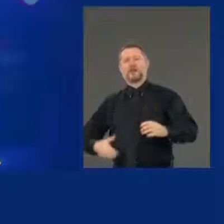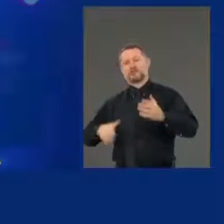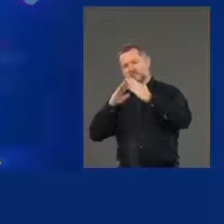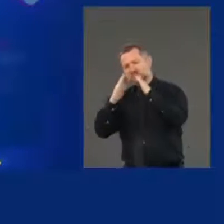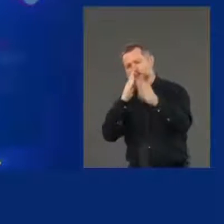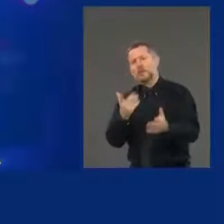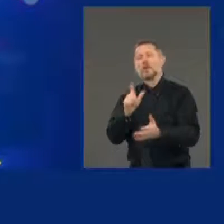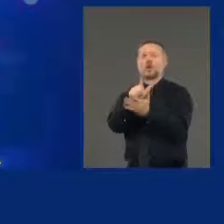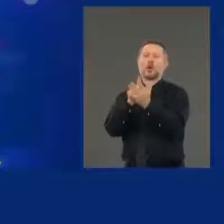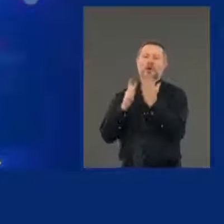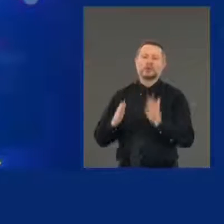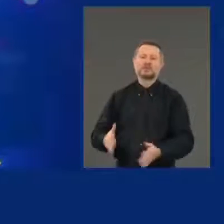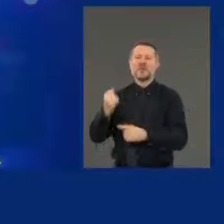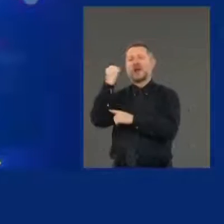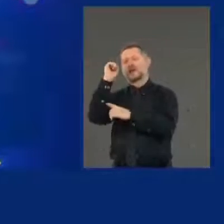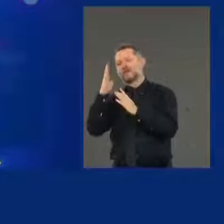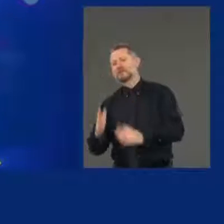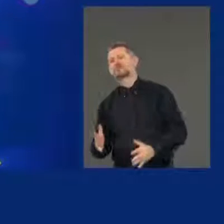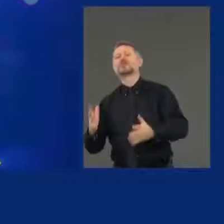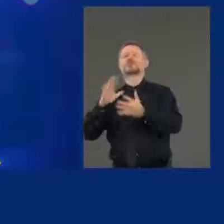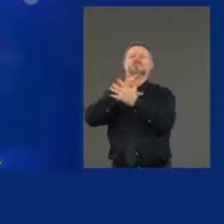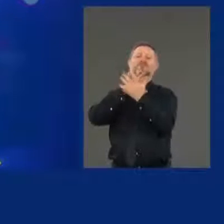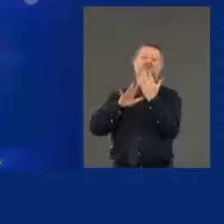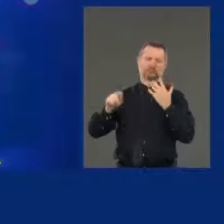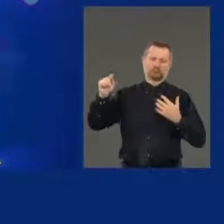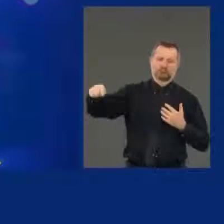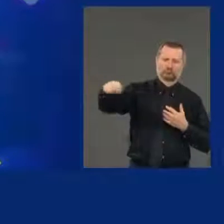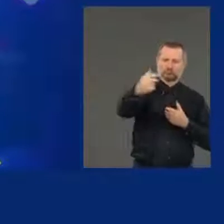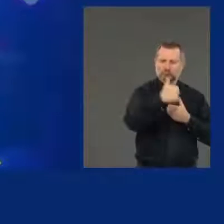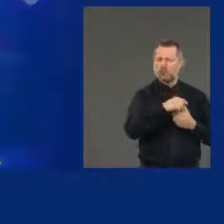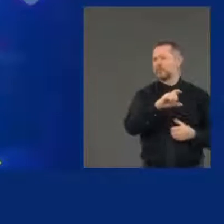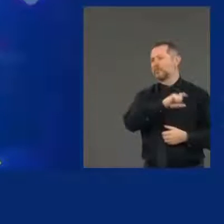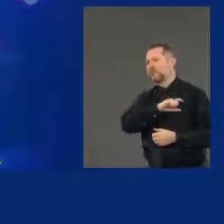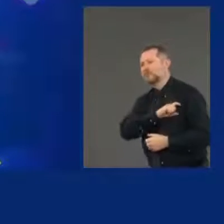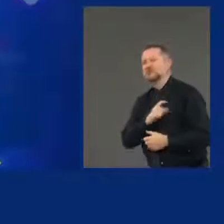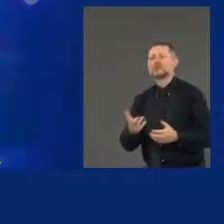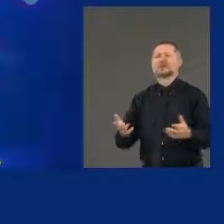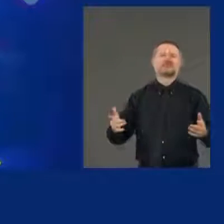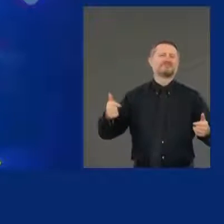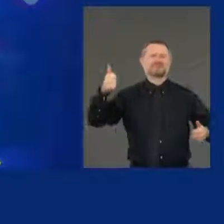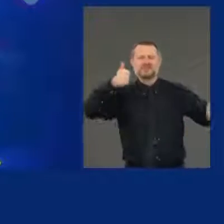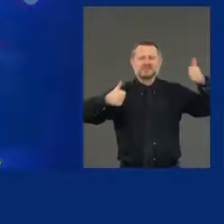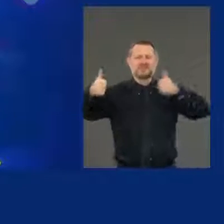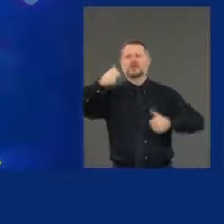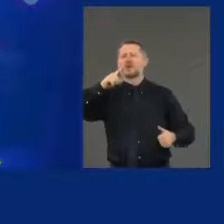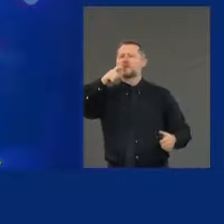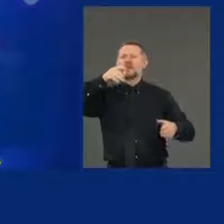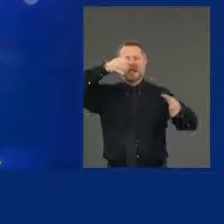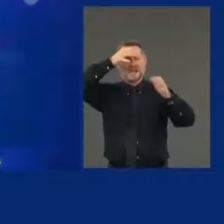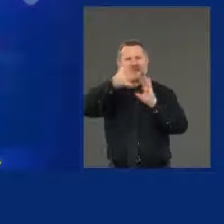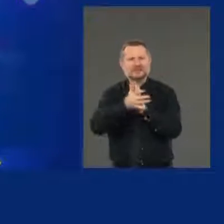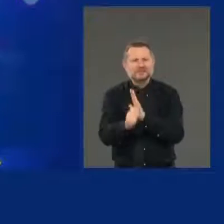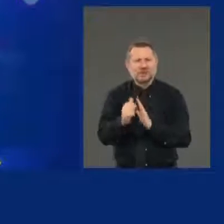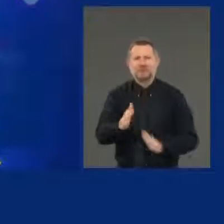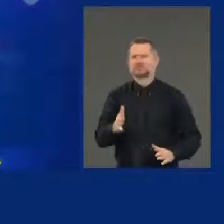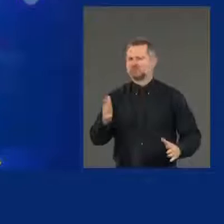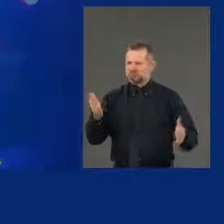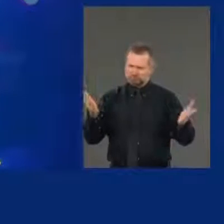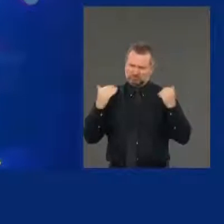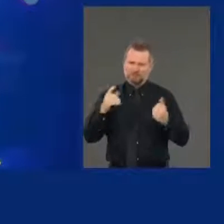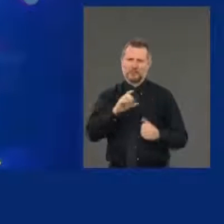the activists, the protesters, the public safety experts, the police